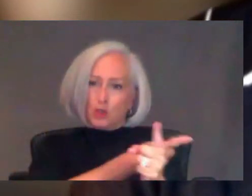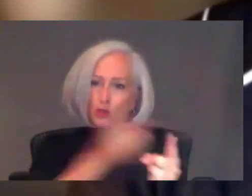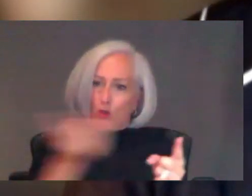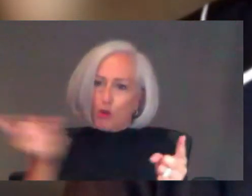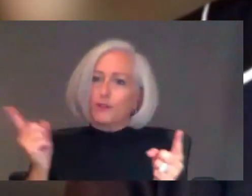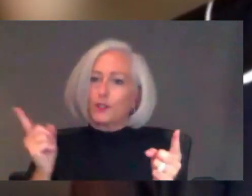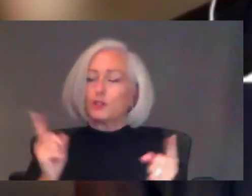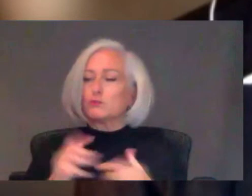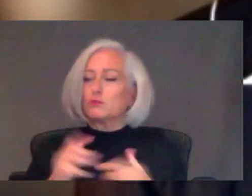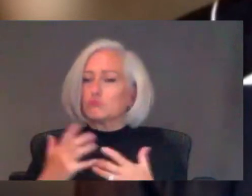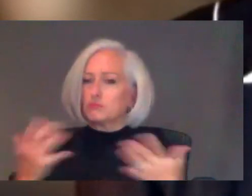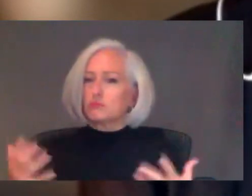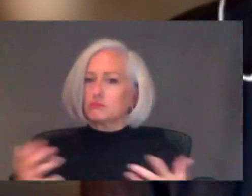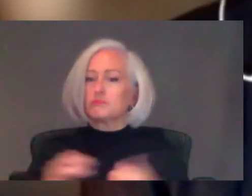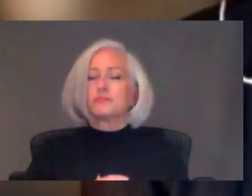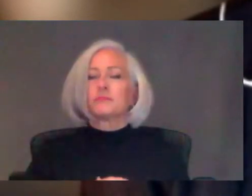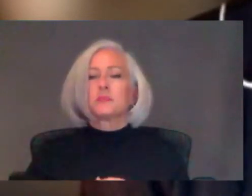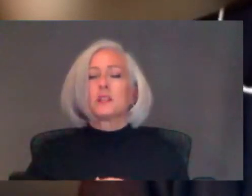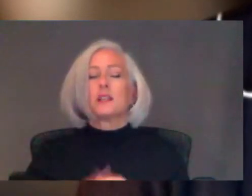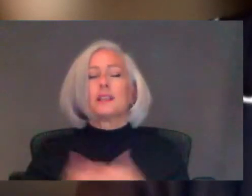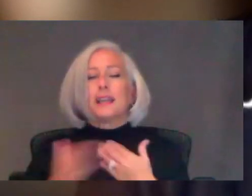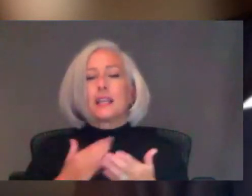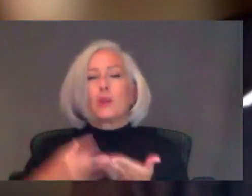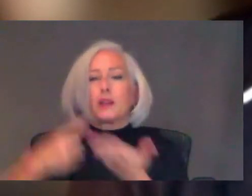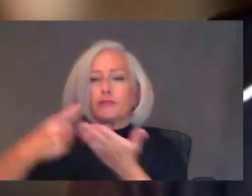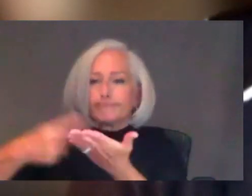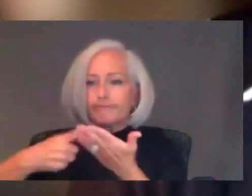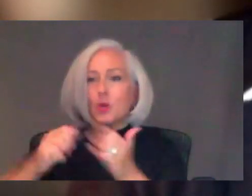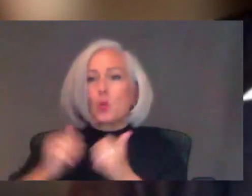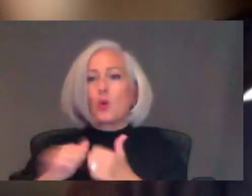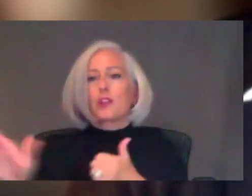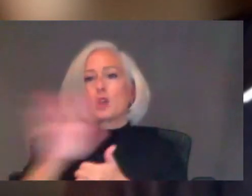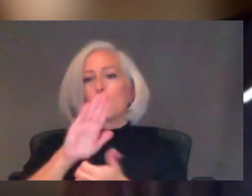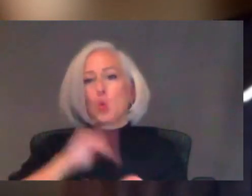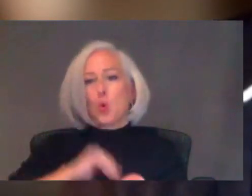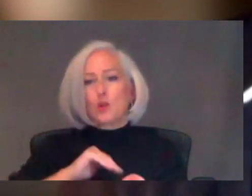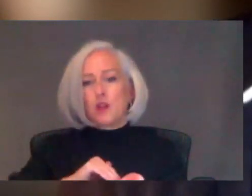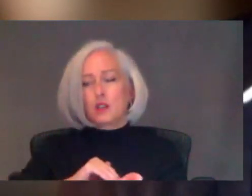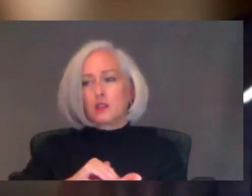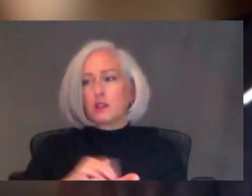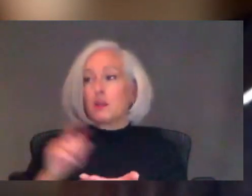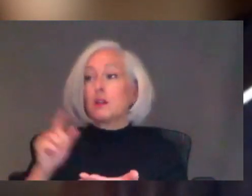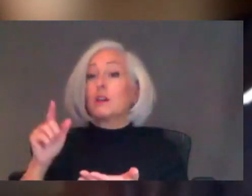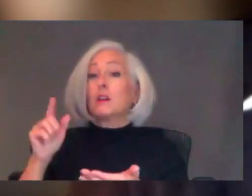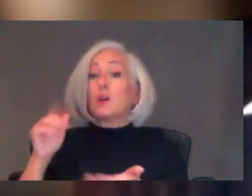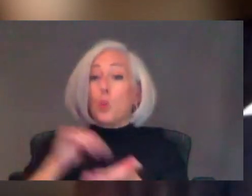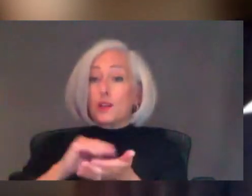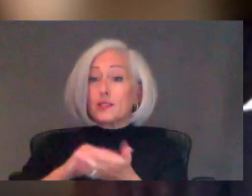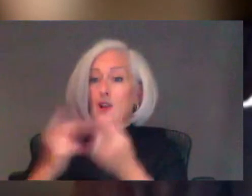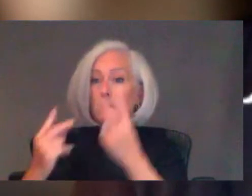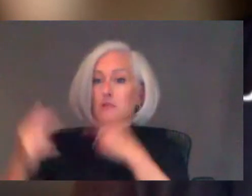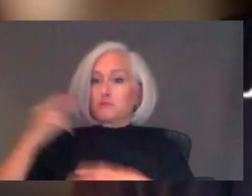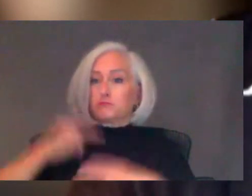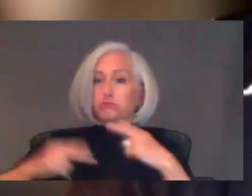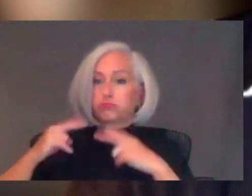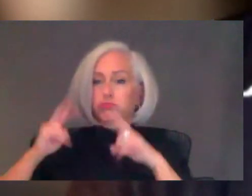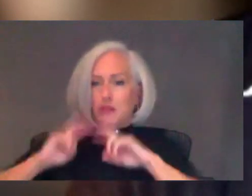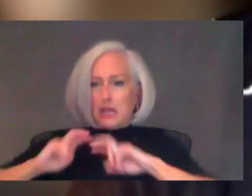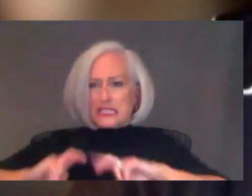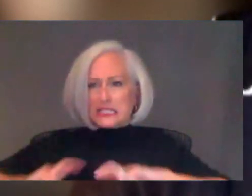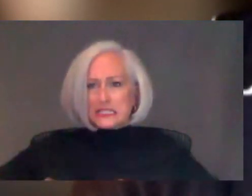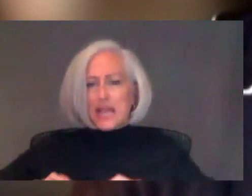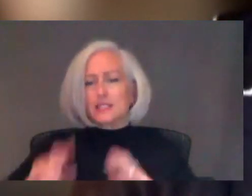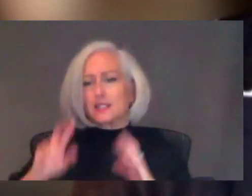individual that shouldn't have them, which I don't even know who that would be. But trust the